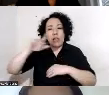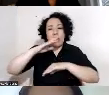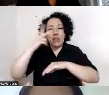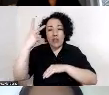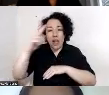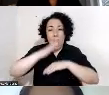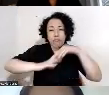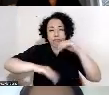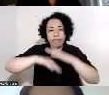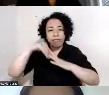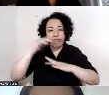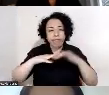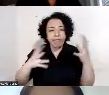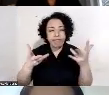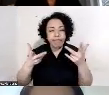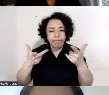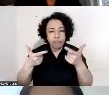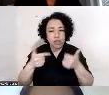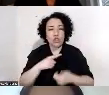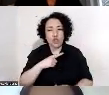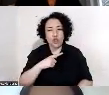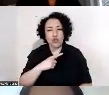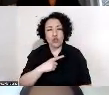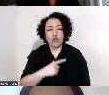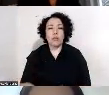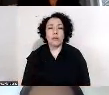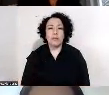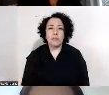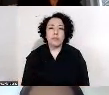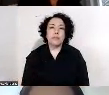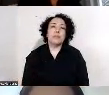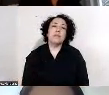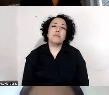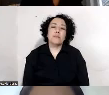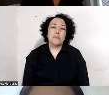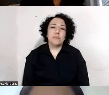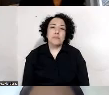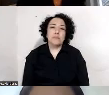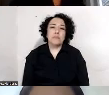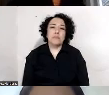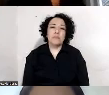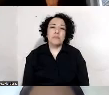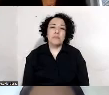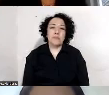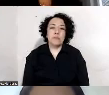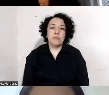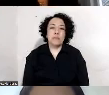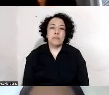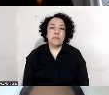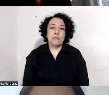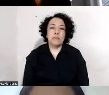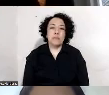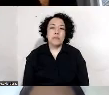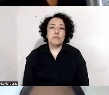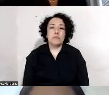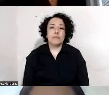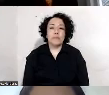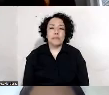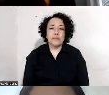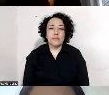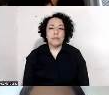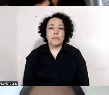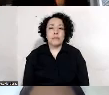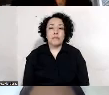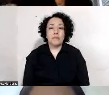deles. I have sent these slides to the conference, so they certainly have my permission to